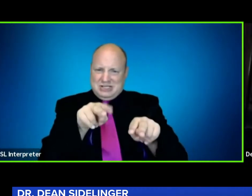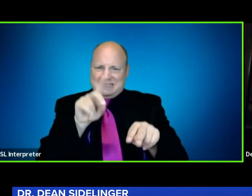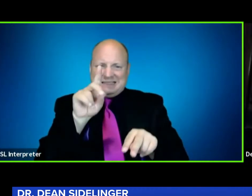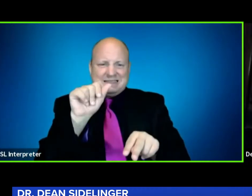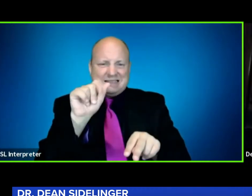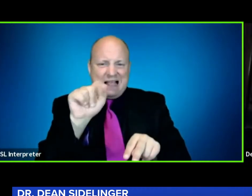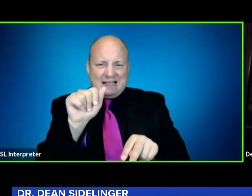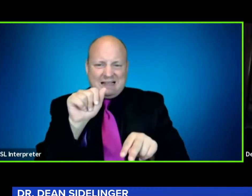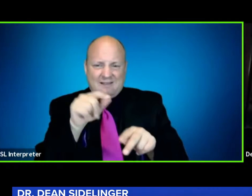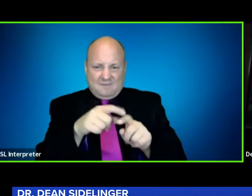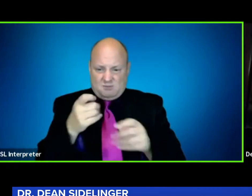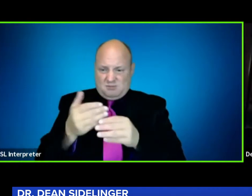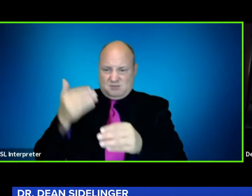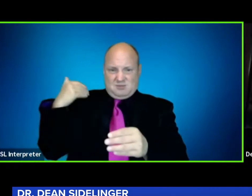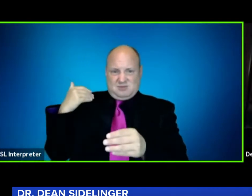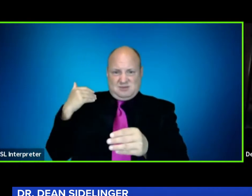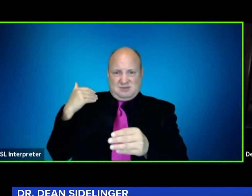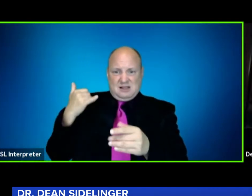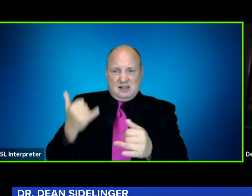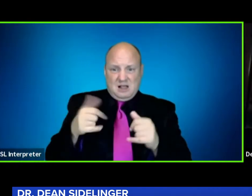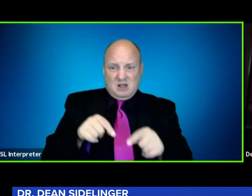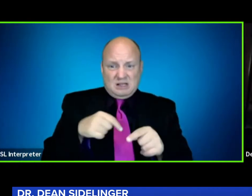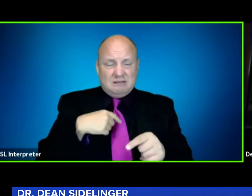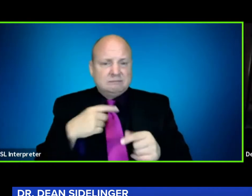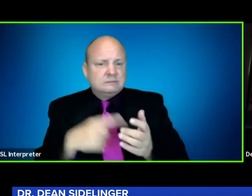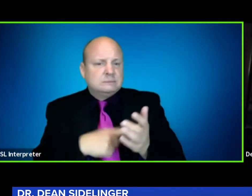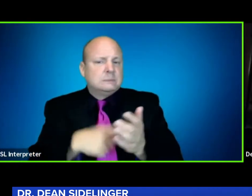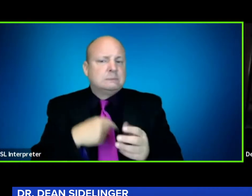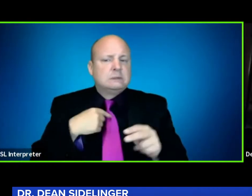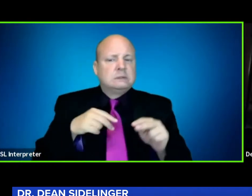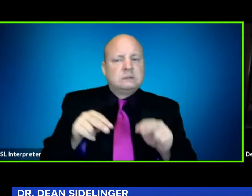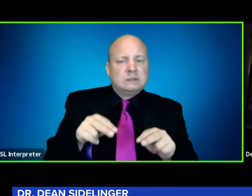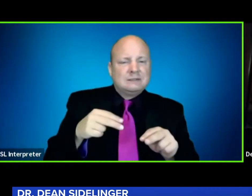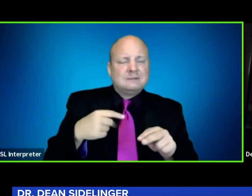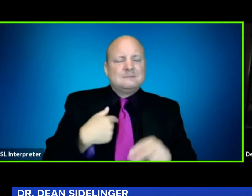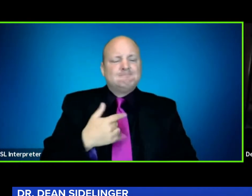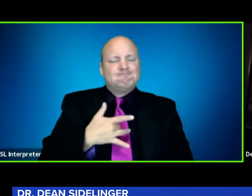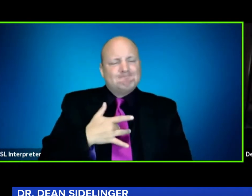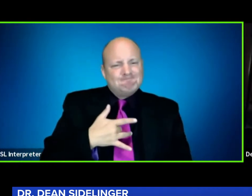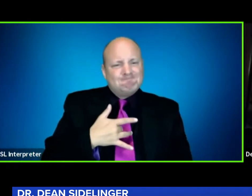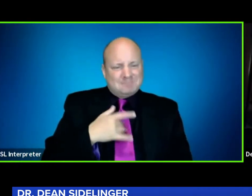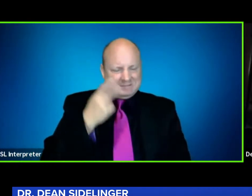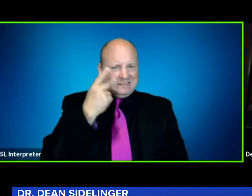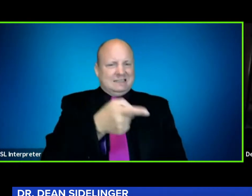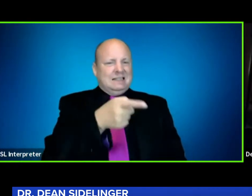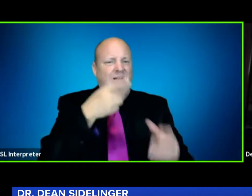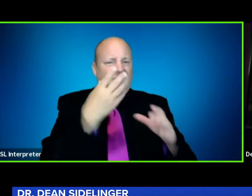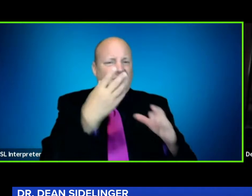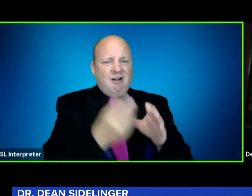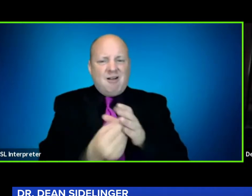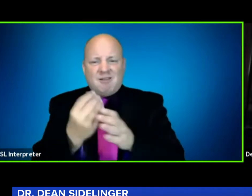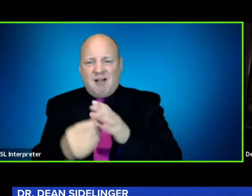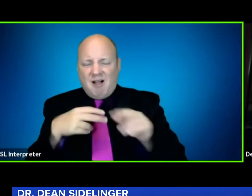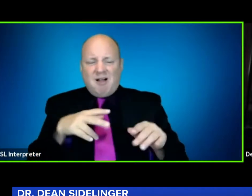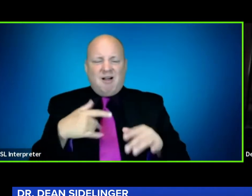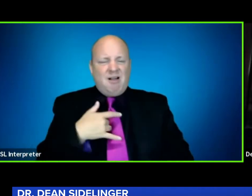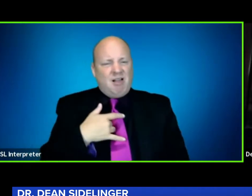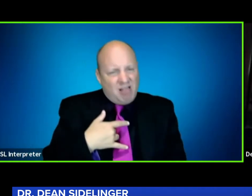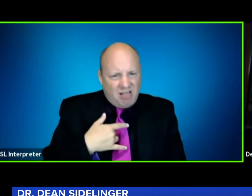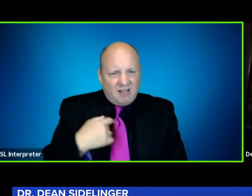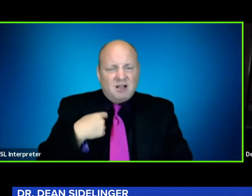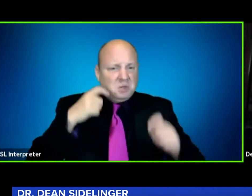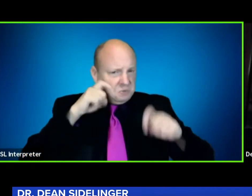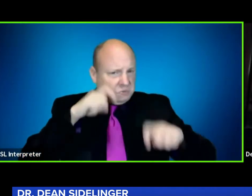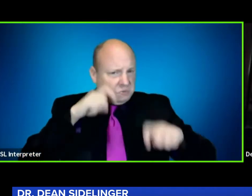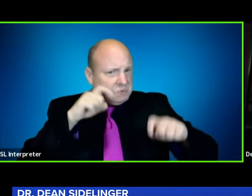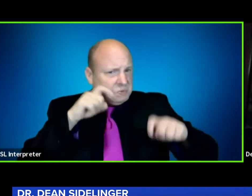Sometimes I cry. Sometimes I get angry because much of the disease we're seeing now is preventable, and I wonder, what could I have done to reach